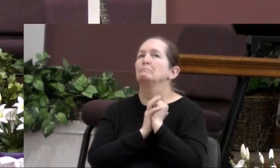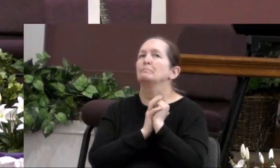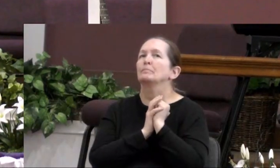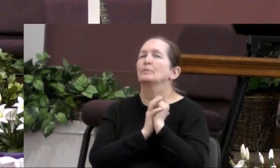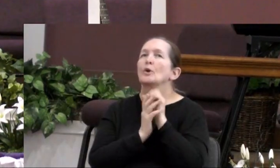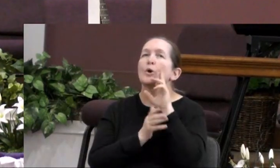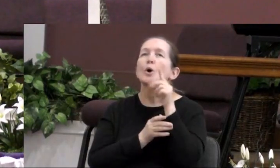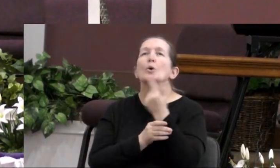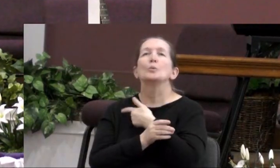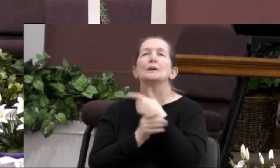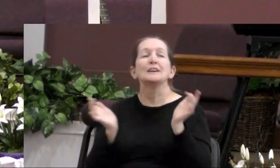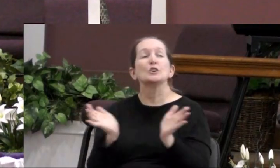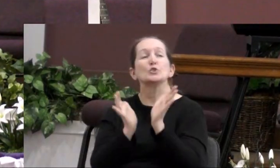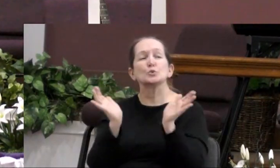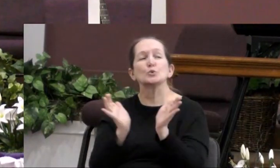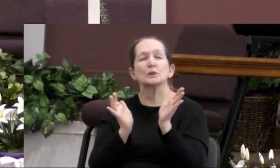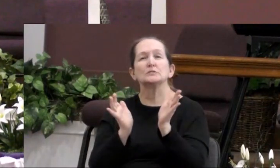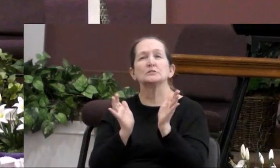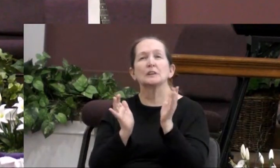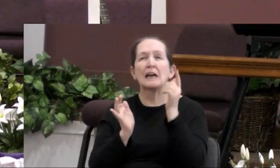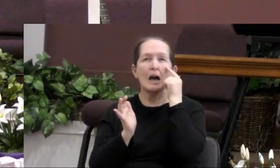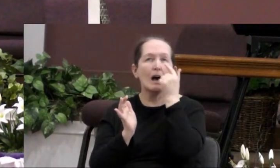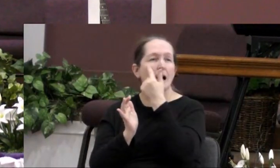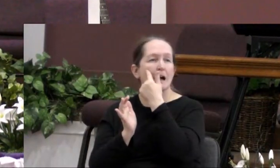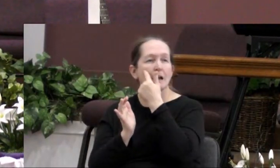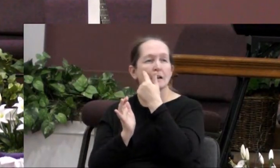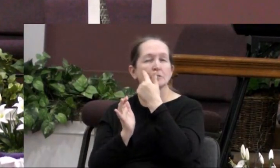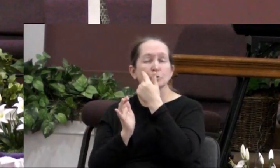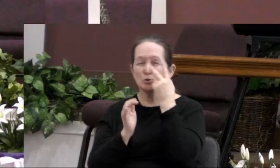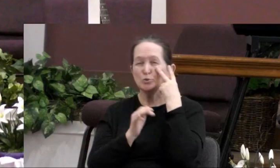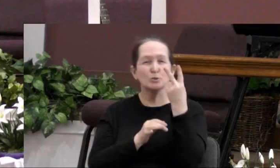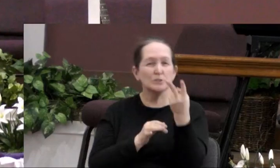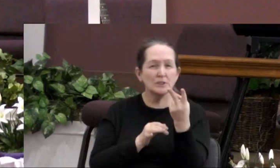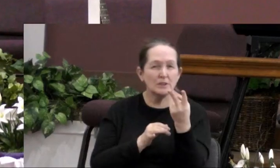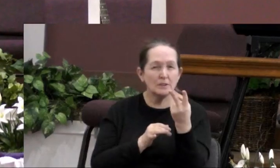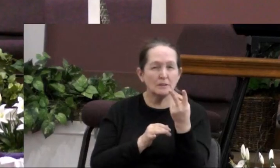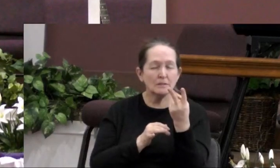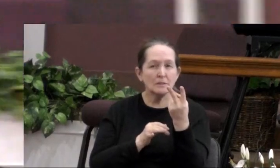are we encouraging eyes to see?